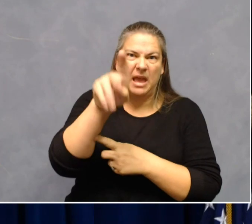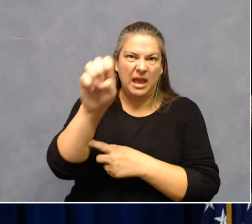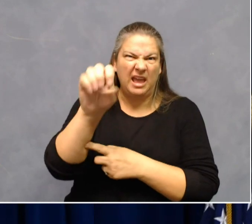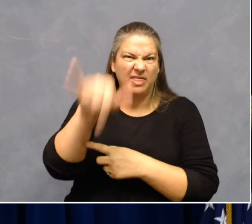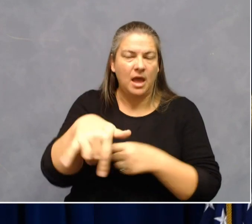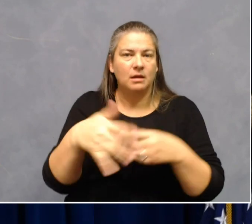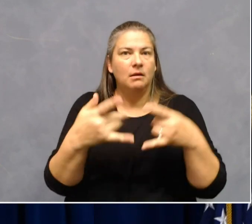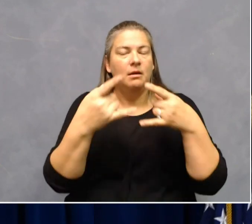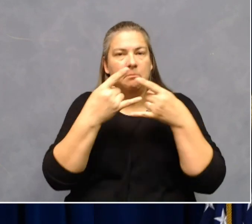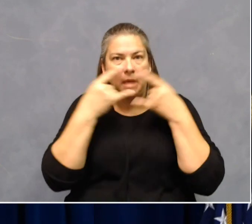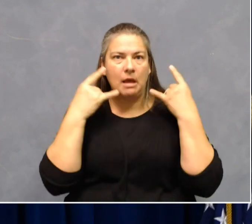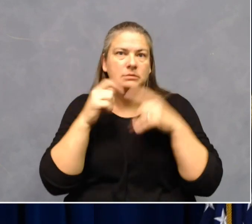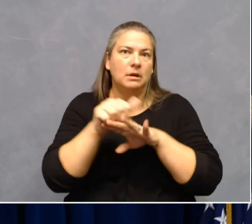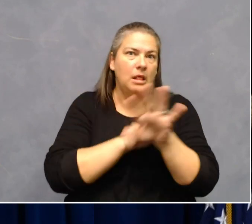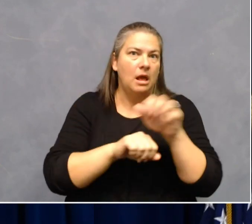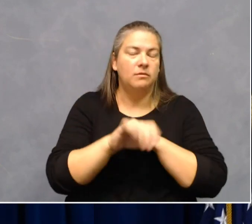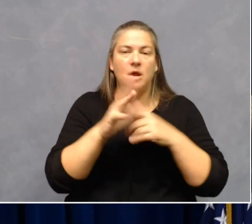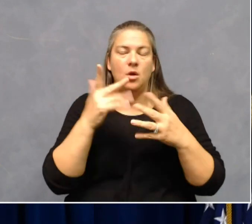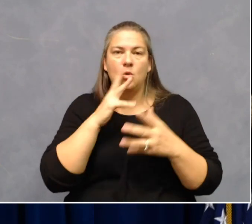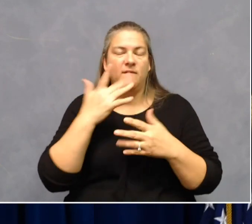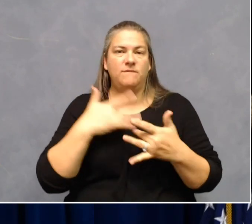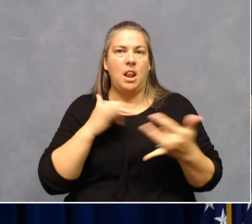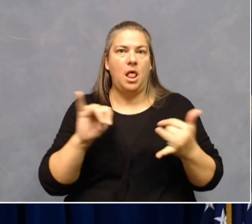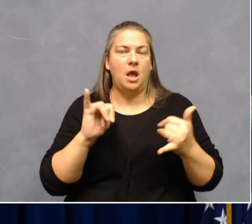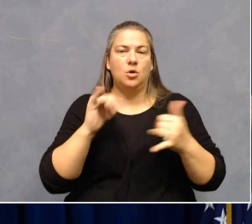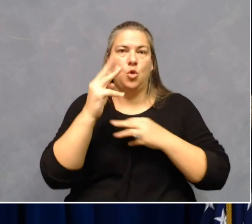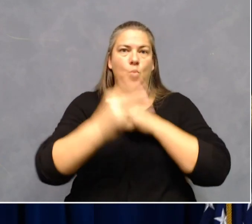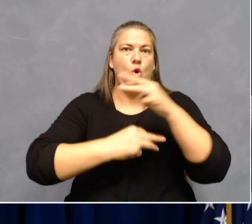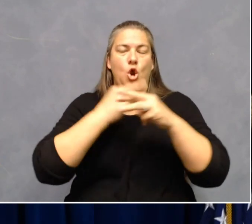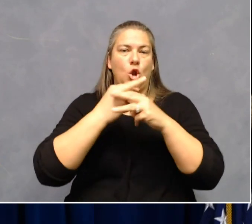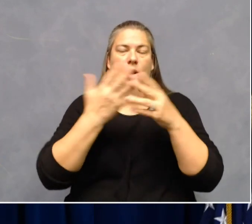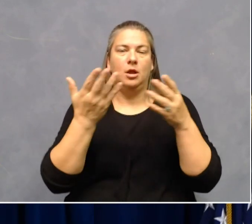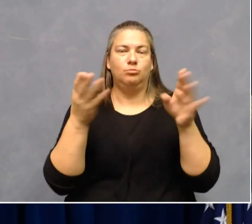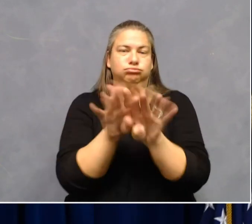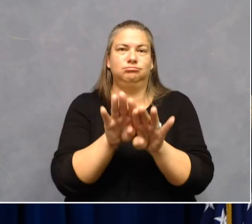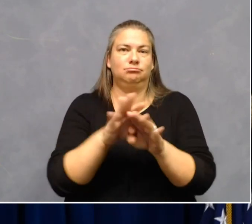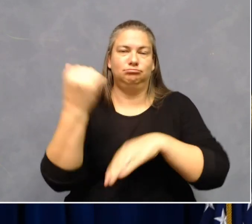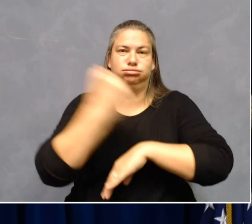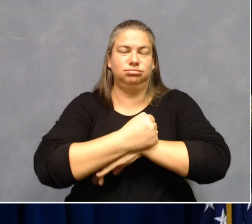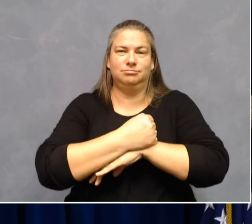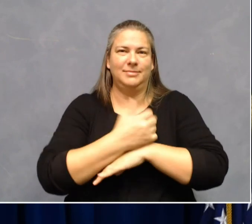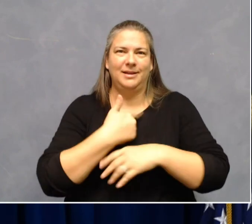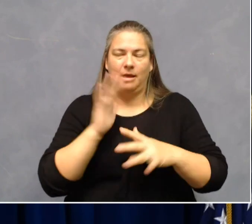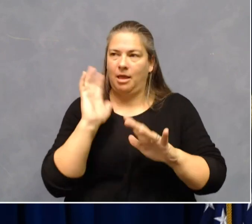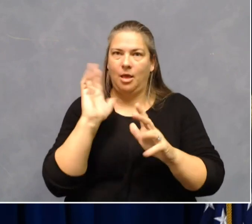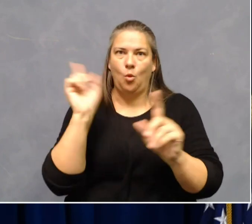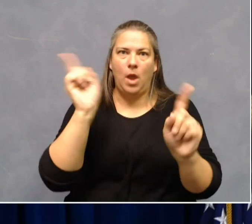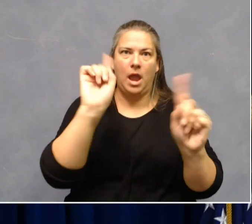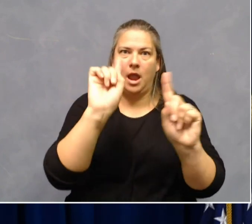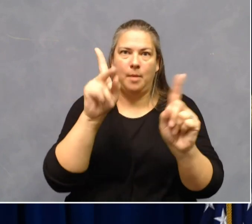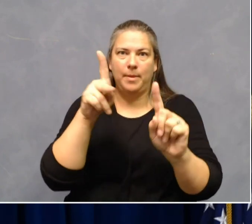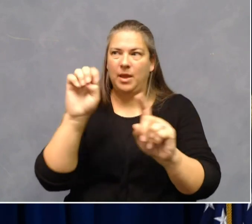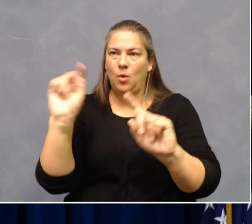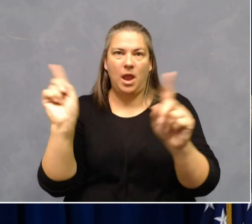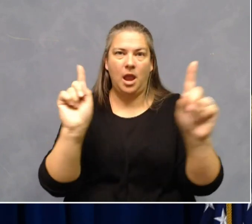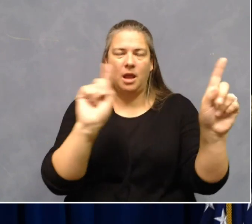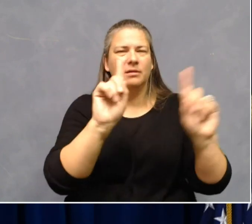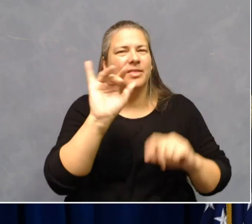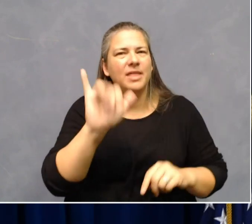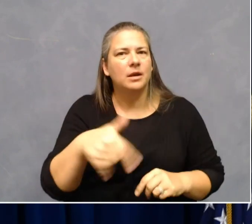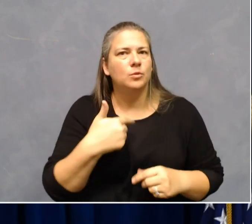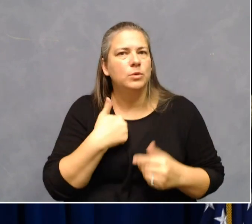down the supply chain for PPE. And it was a virus that we didn't know so